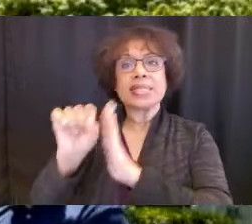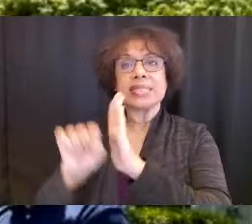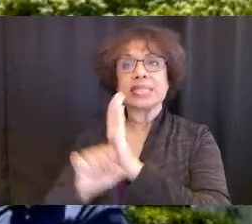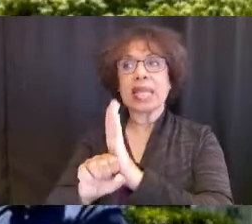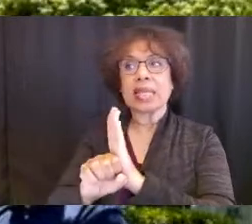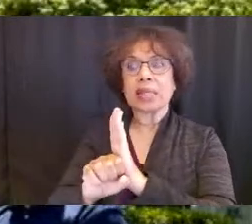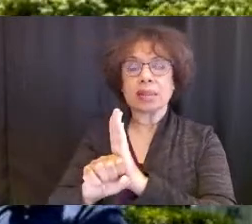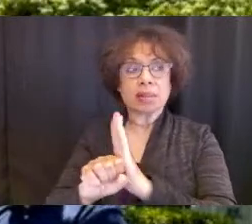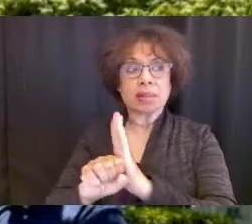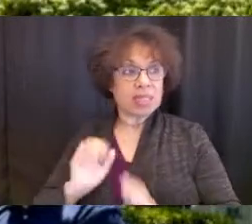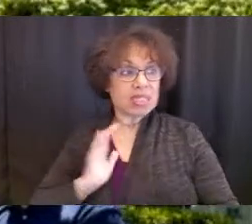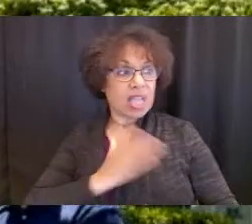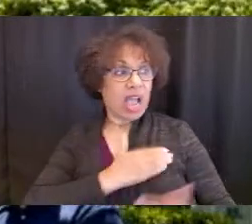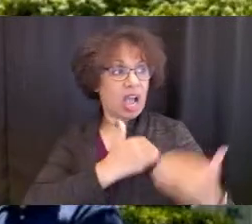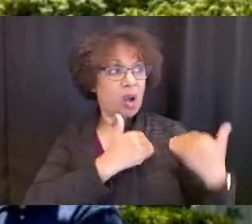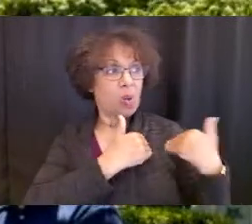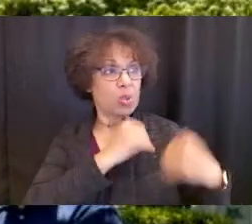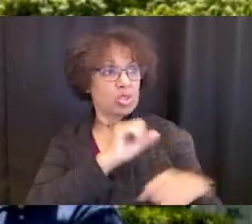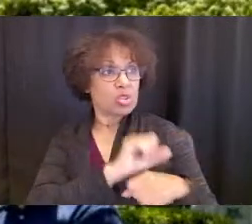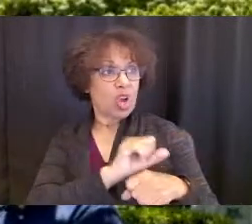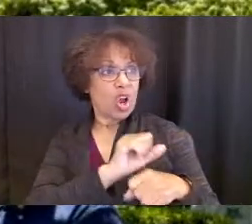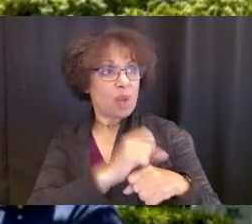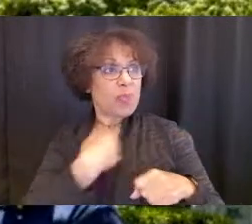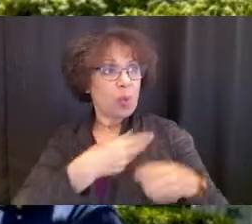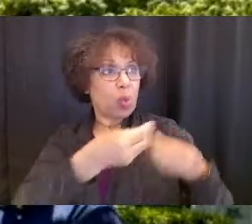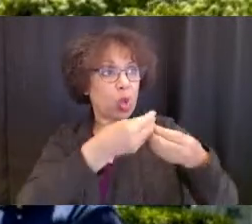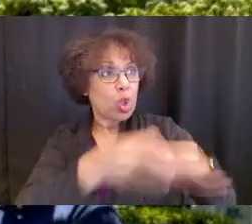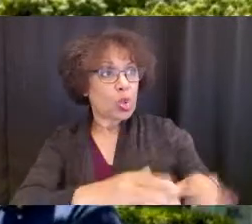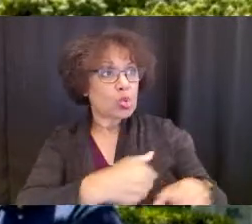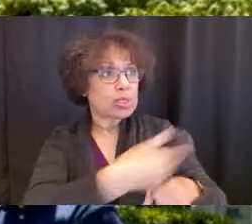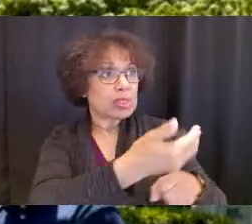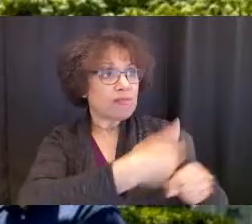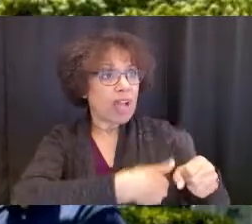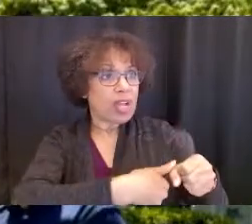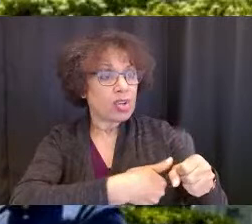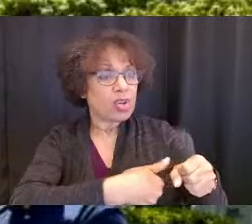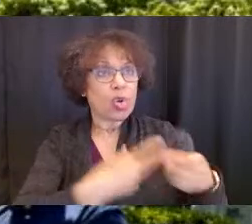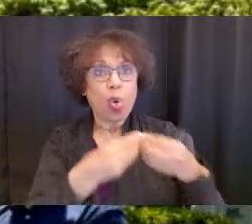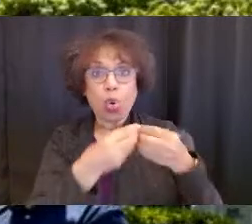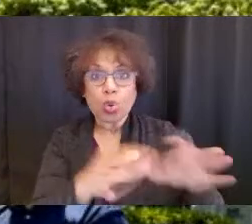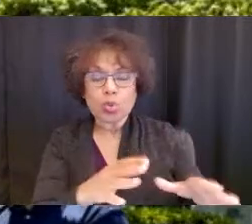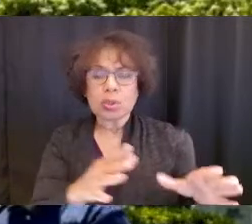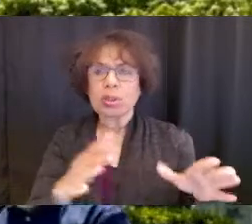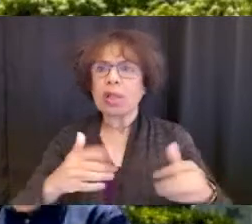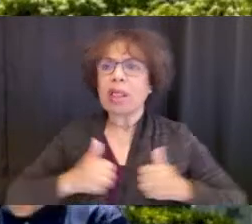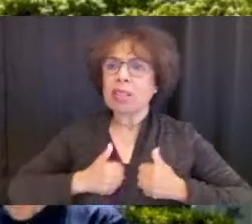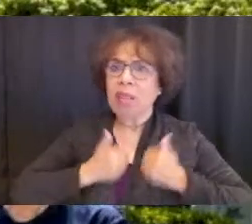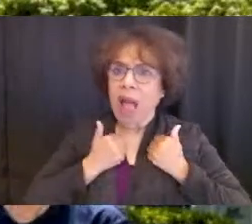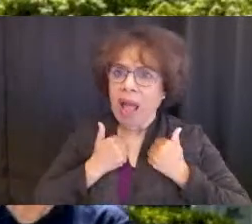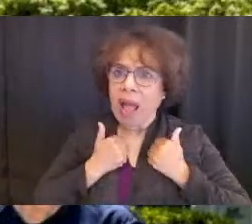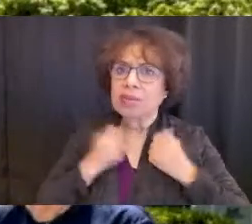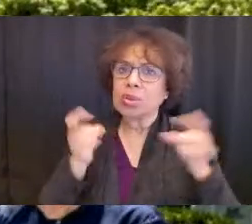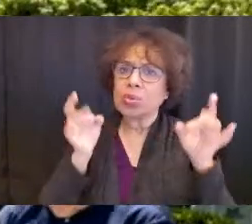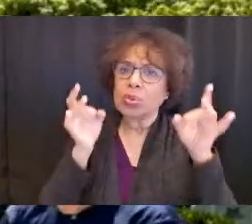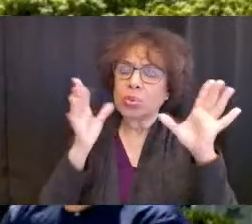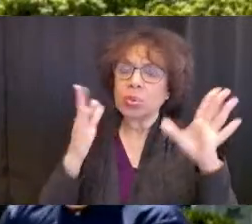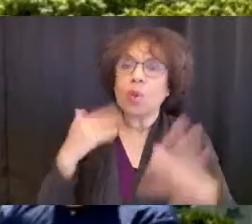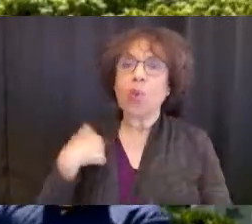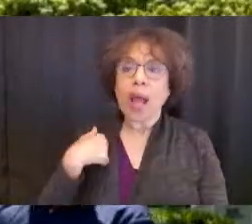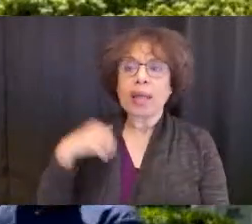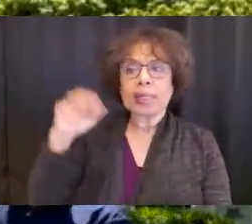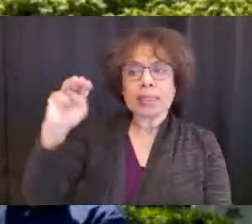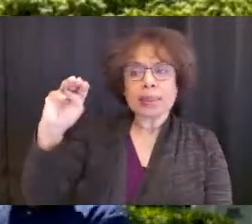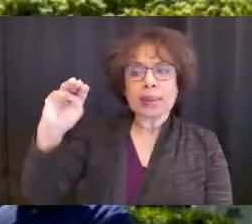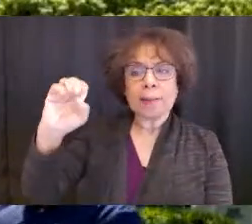their job on the chopping block. Lives and livelihoods are on the line because MAGA Republicans have chosen